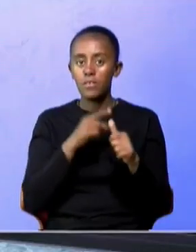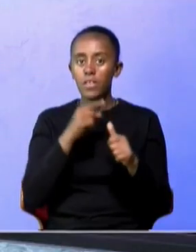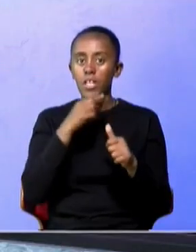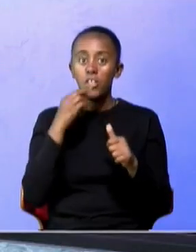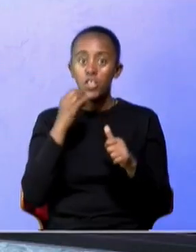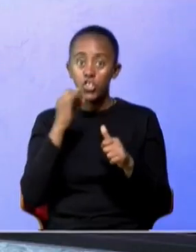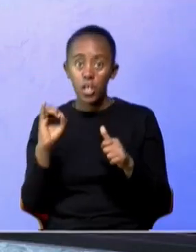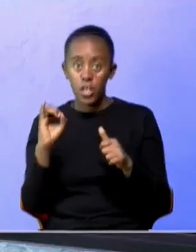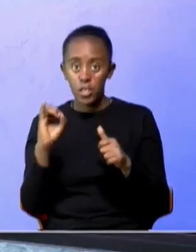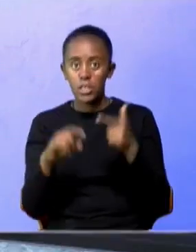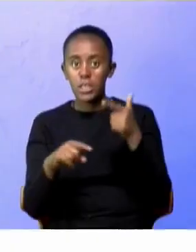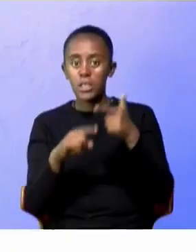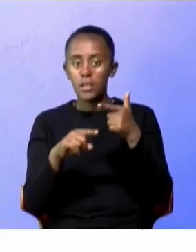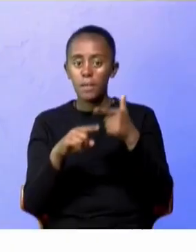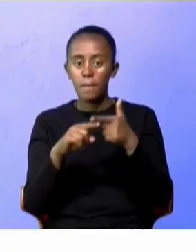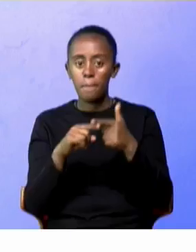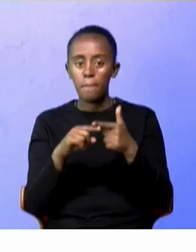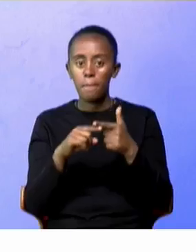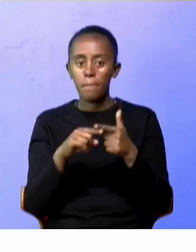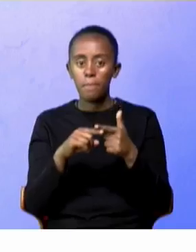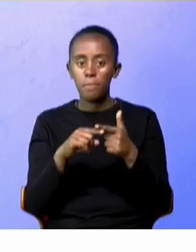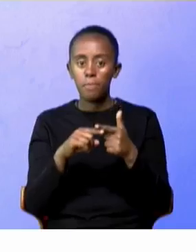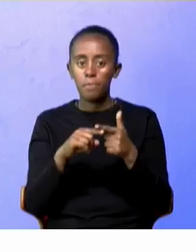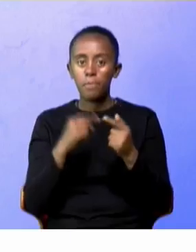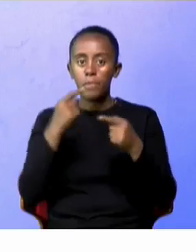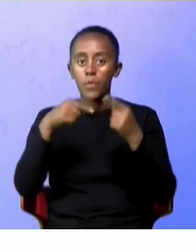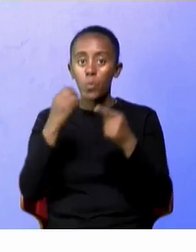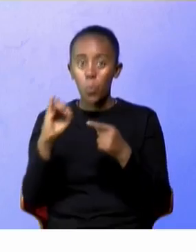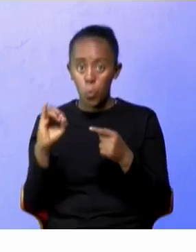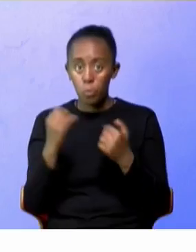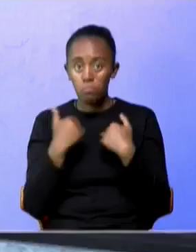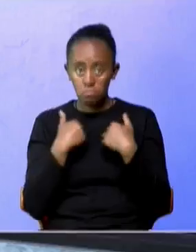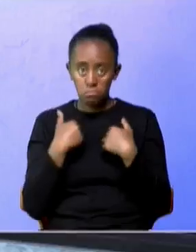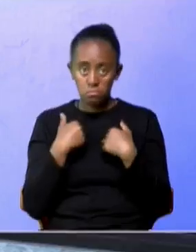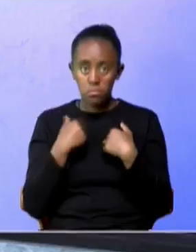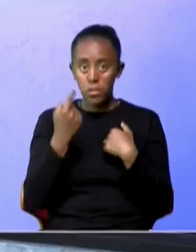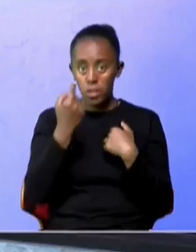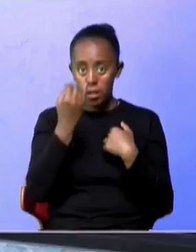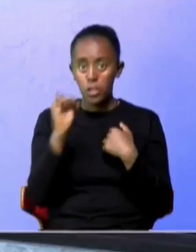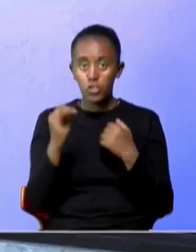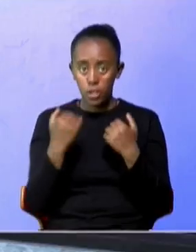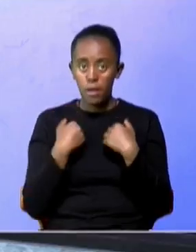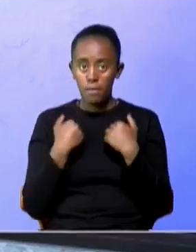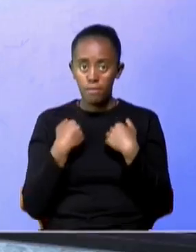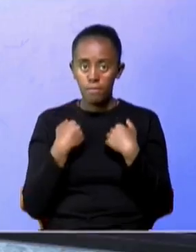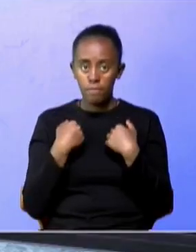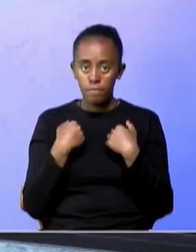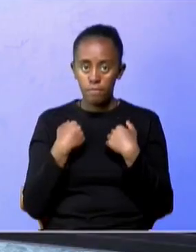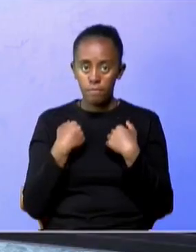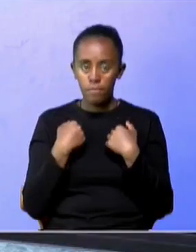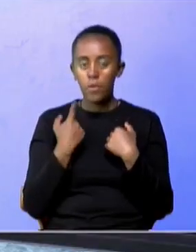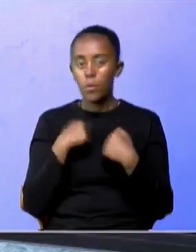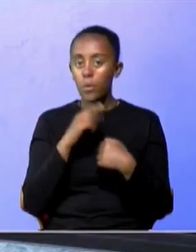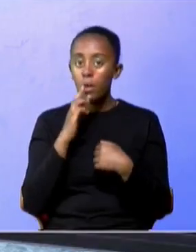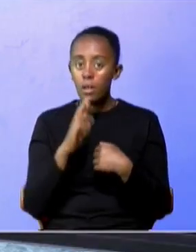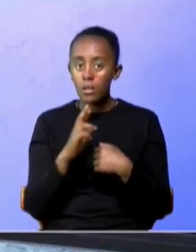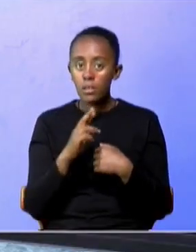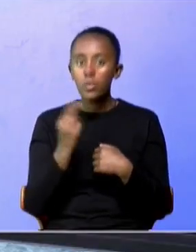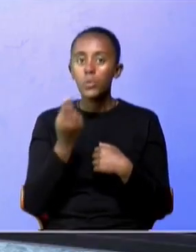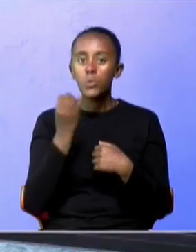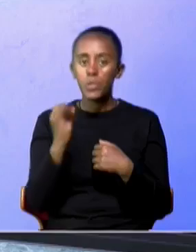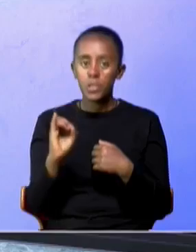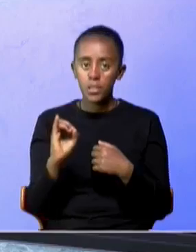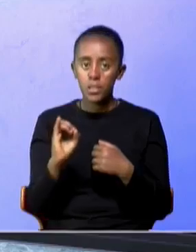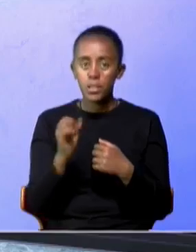in the second case, even though it used ing, we have ing here, we are what? Using